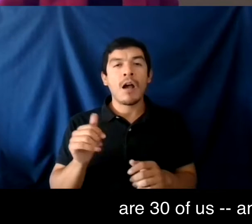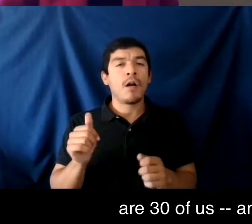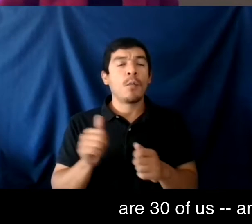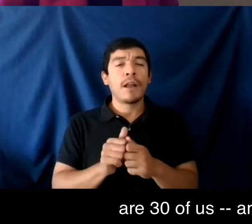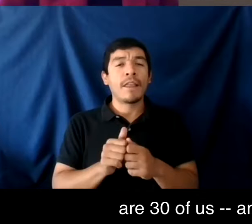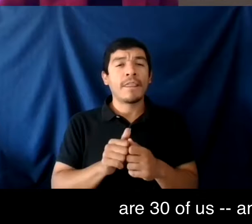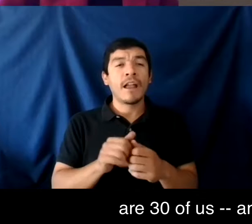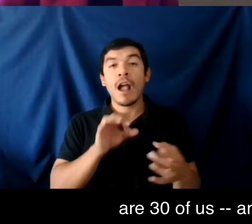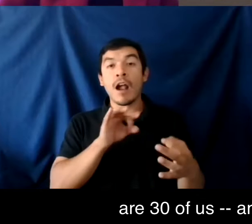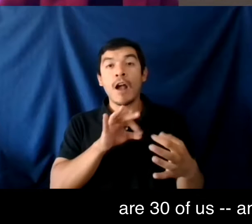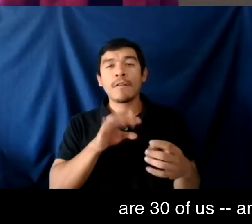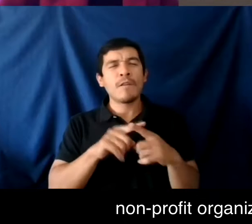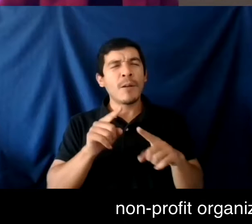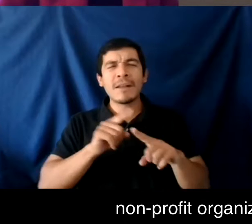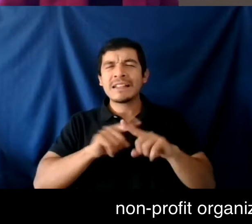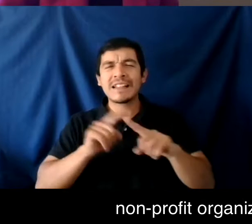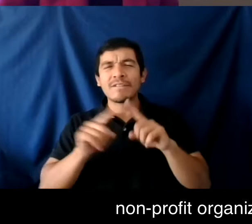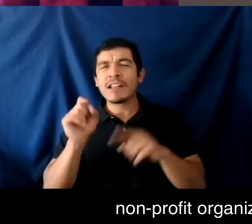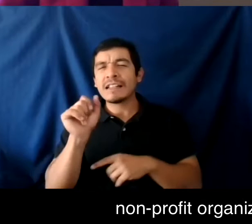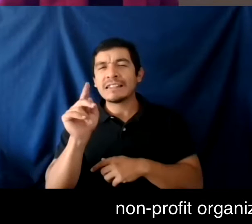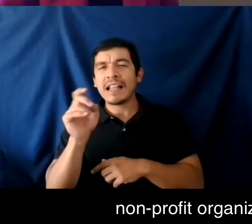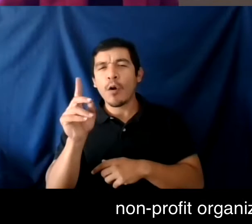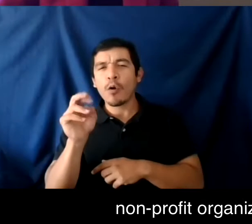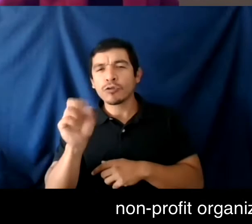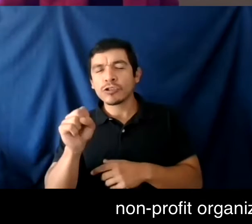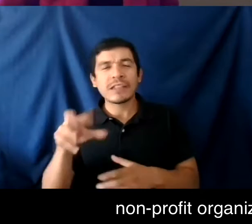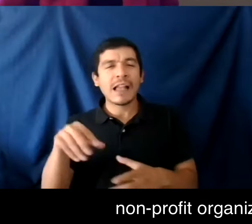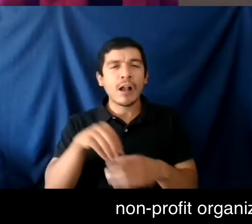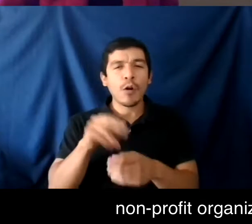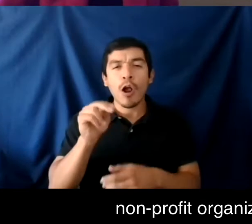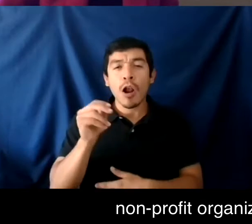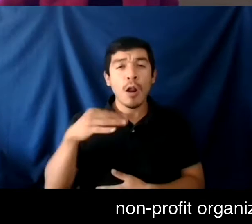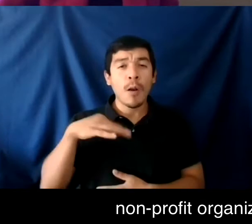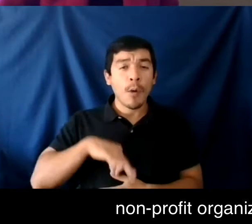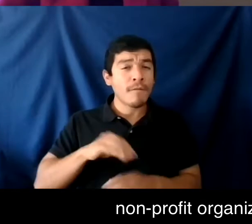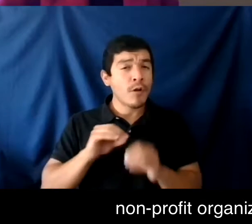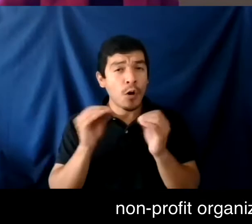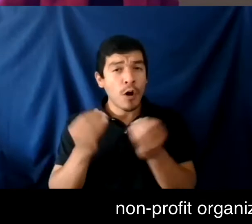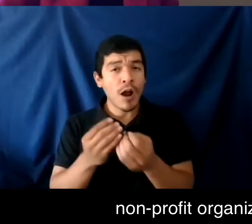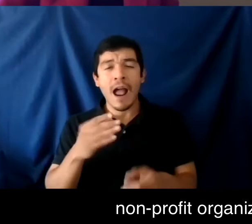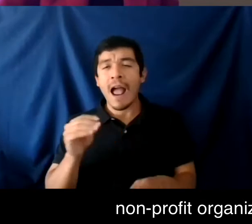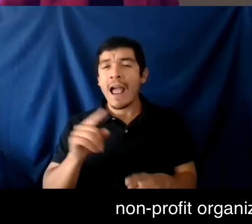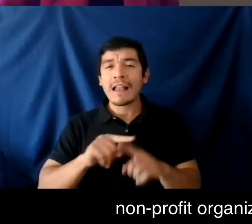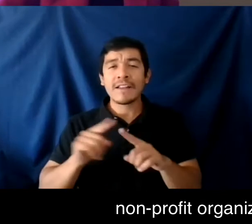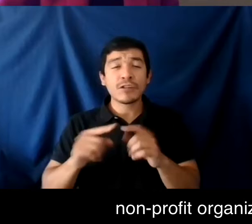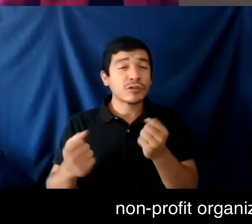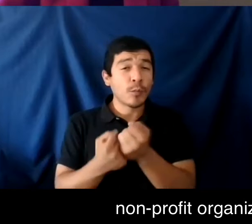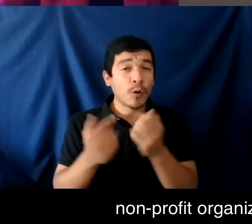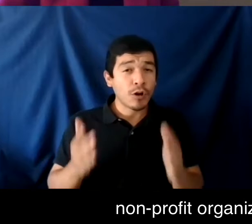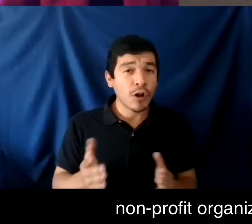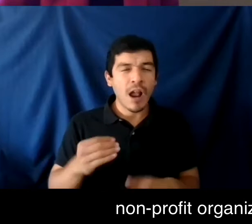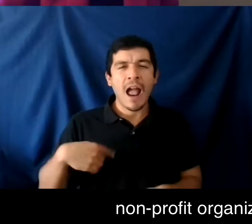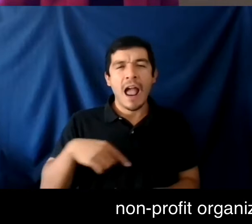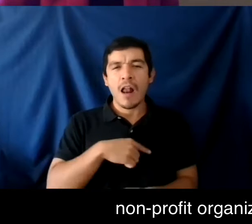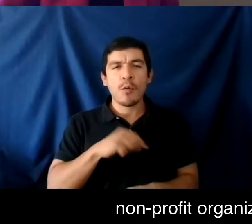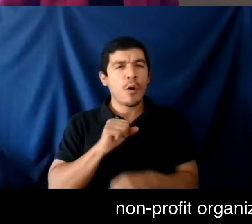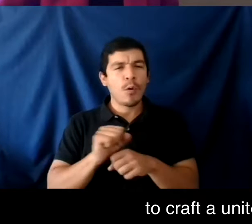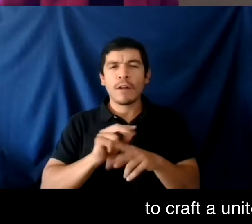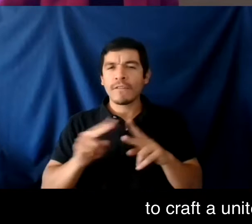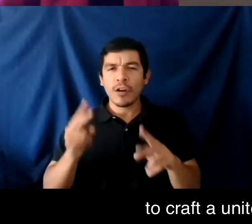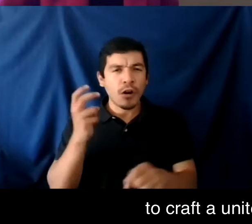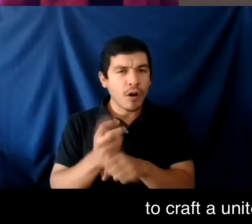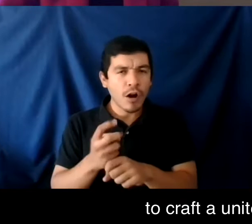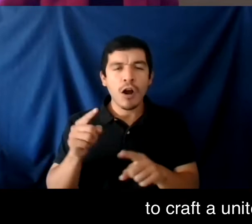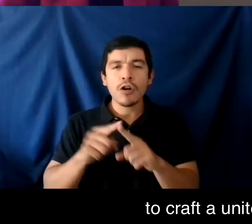of stakeholders, including nonprofit organizations and foundations and other supporters. And we have worked really hard